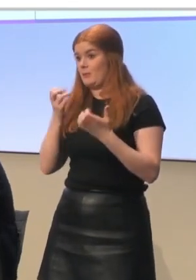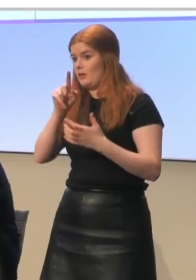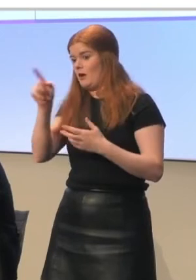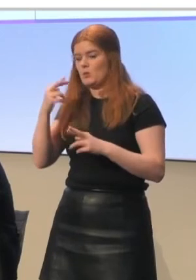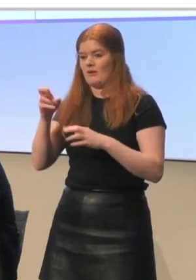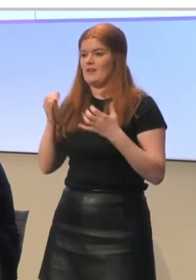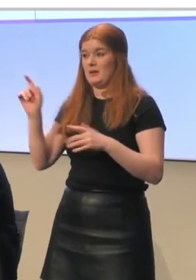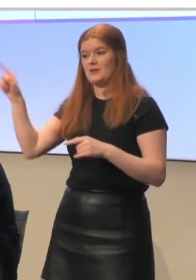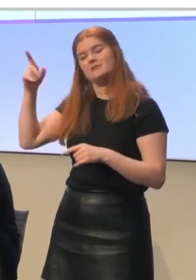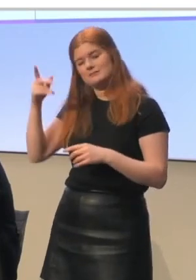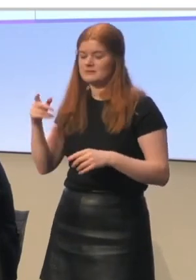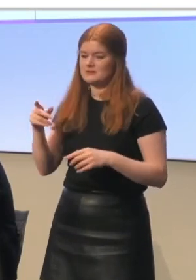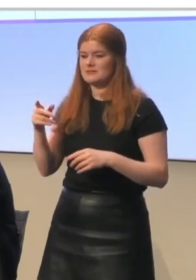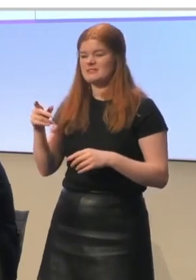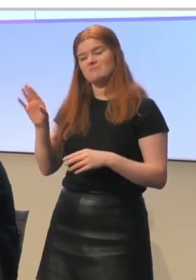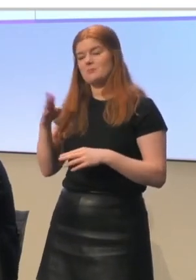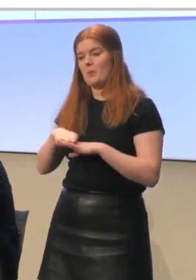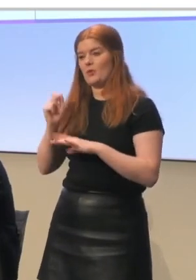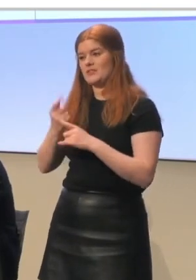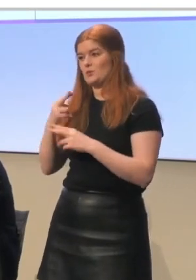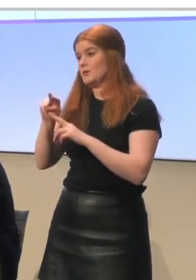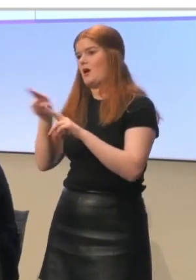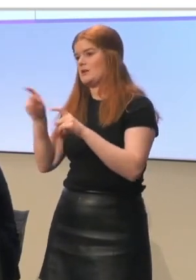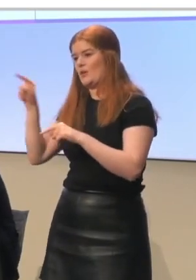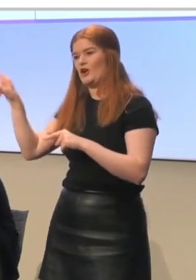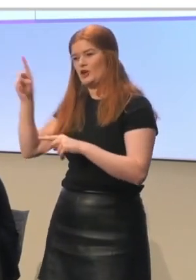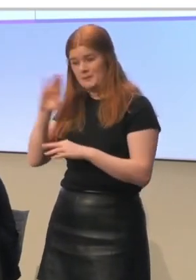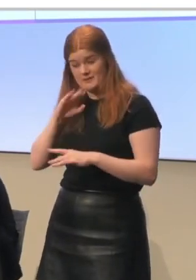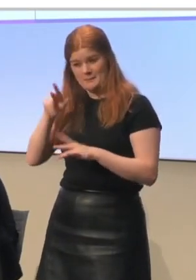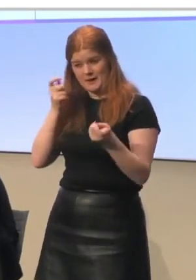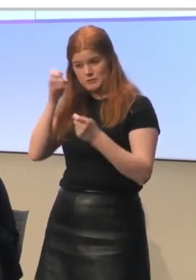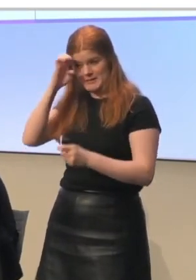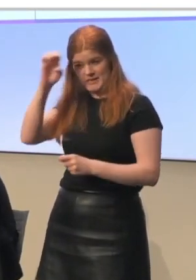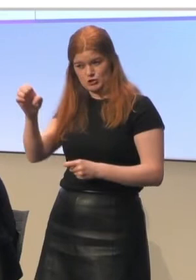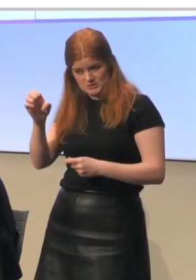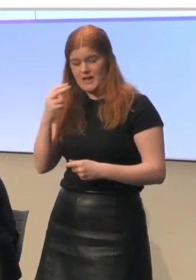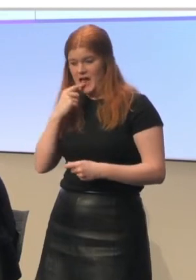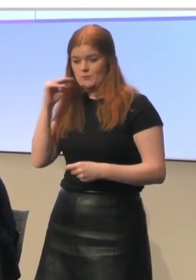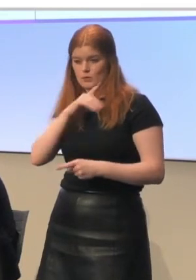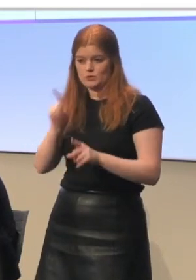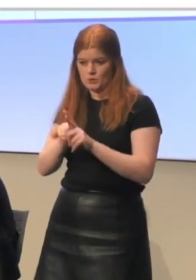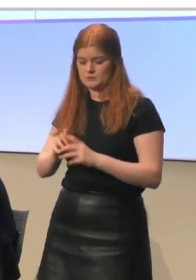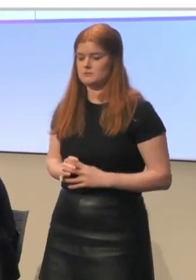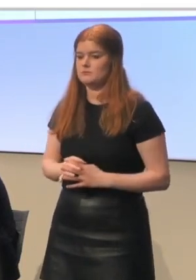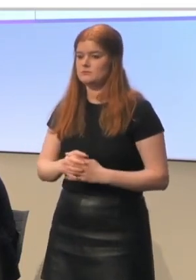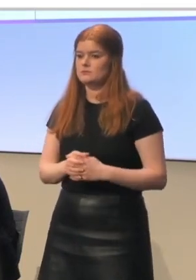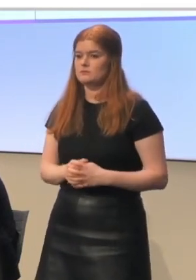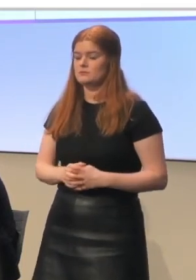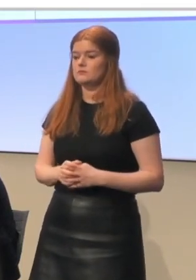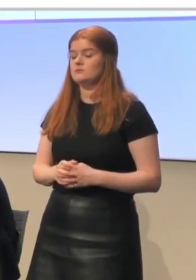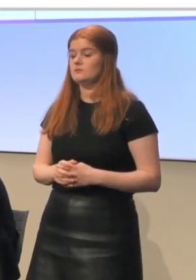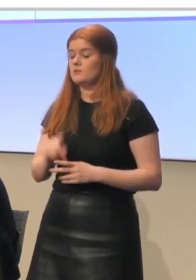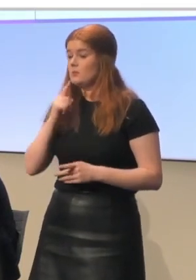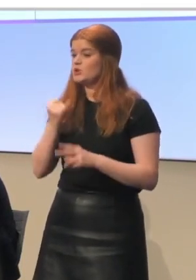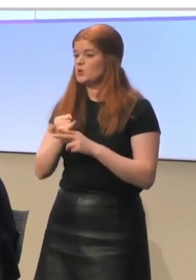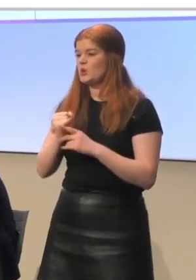out there, more so the latter in many cases. So it was that managing expectations piece was really important as well. But the schools were really